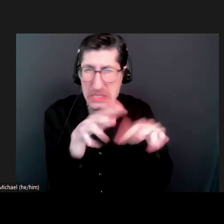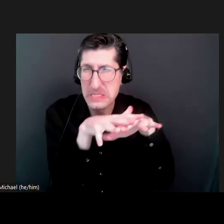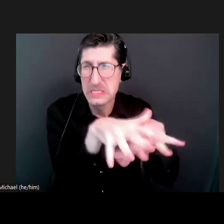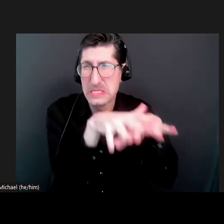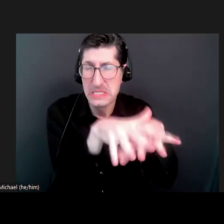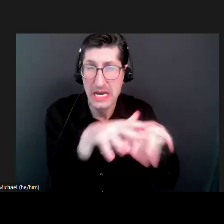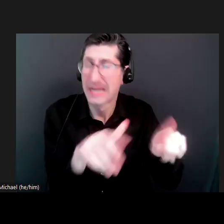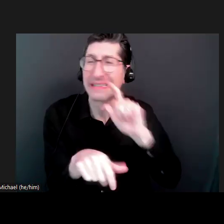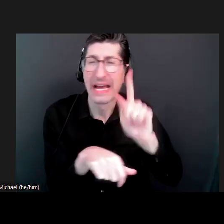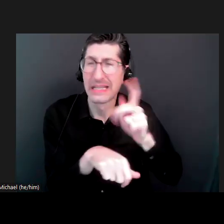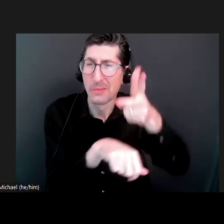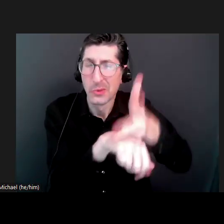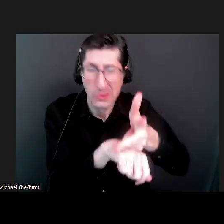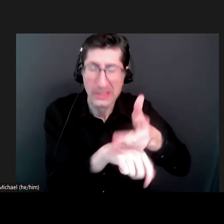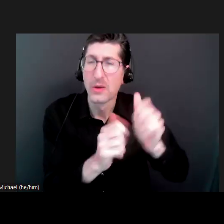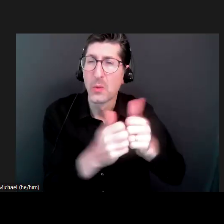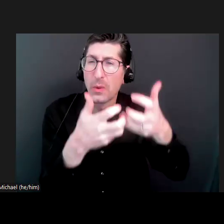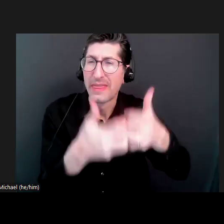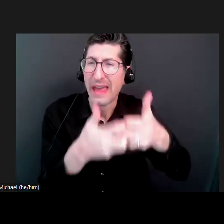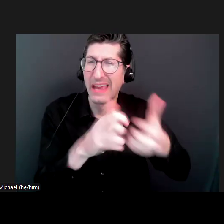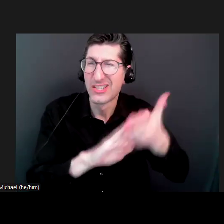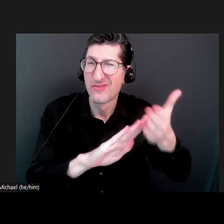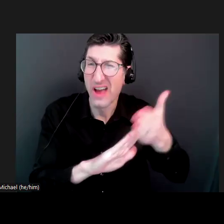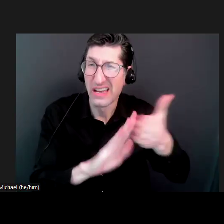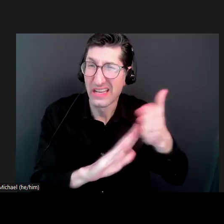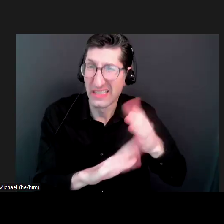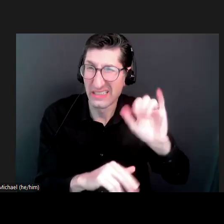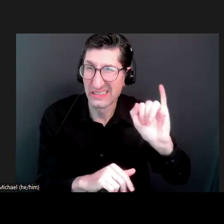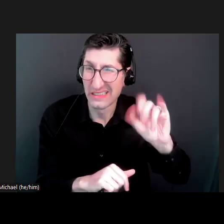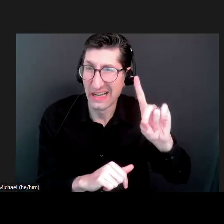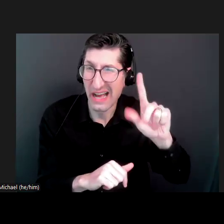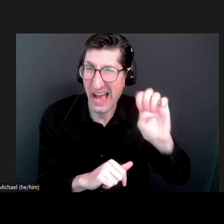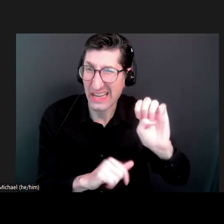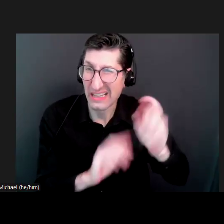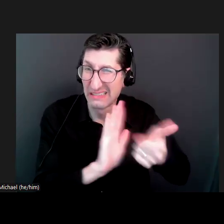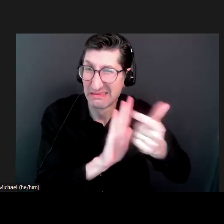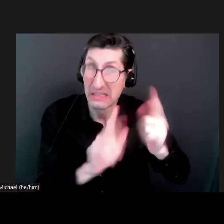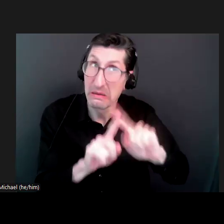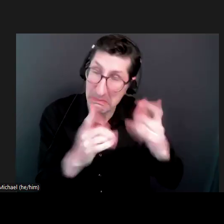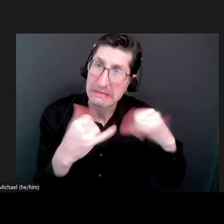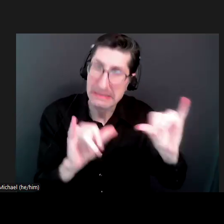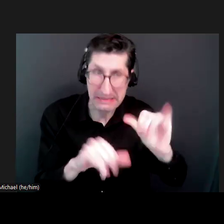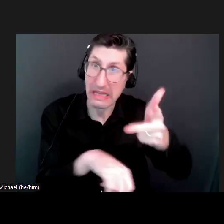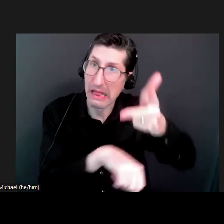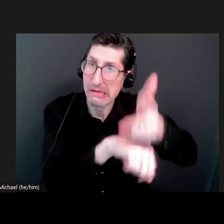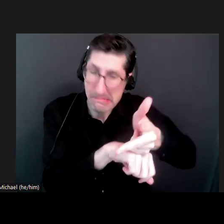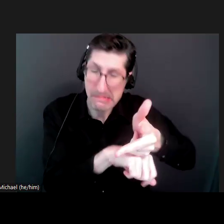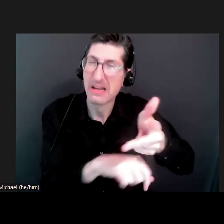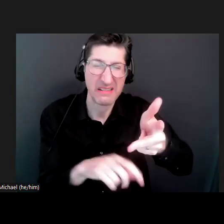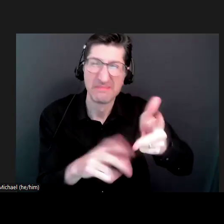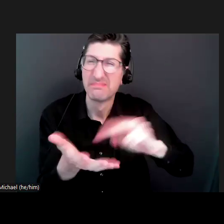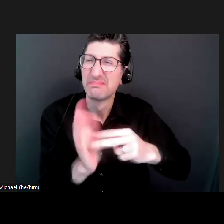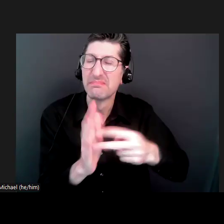they do it anyways. And with all the trucks in and out, that produces a lot of emissions.